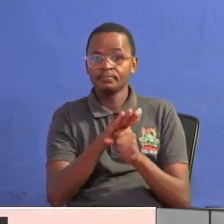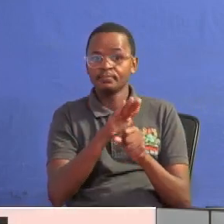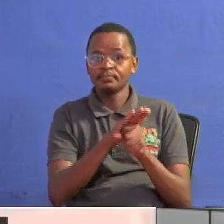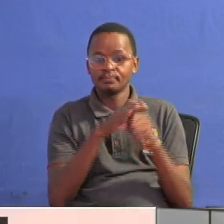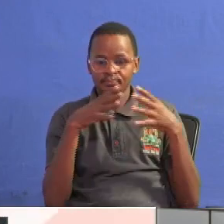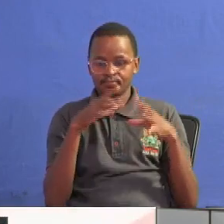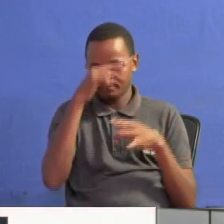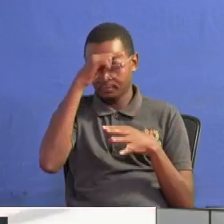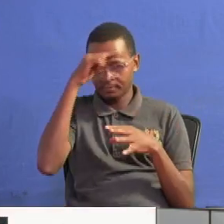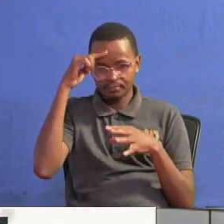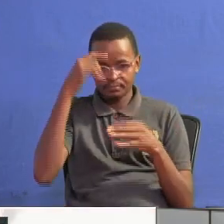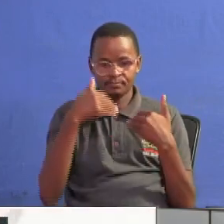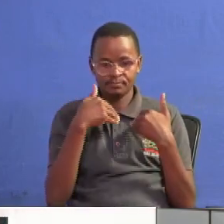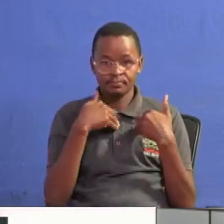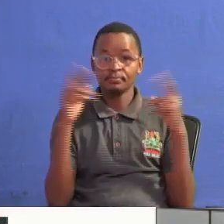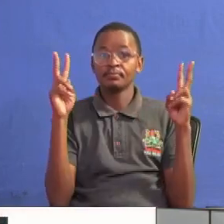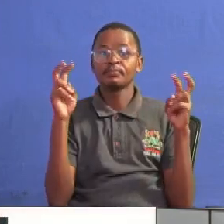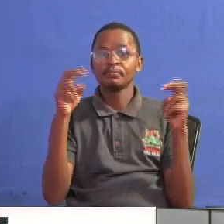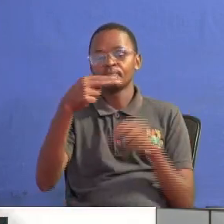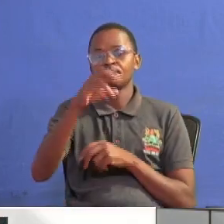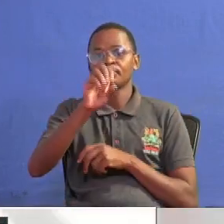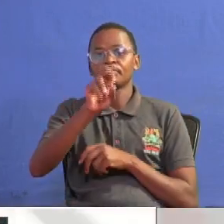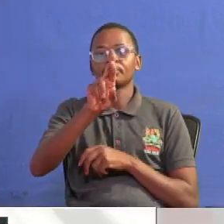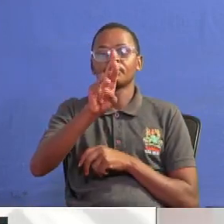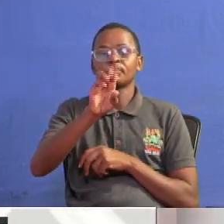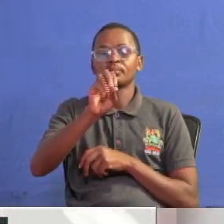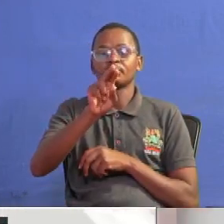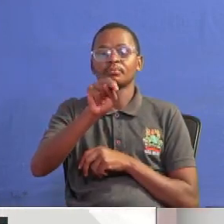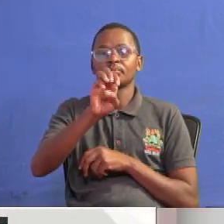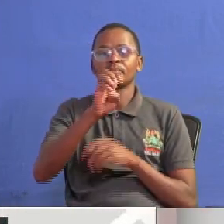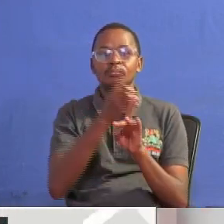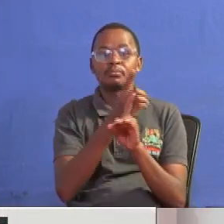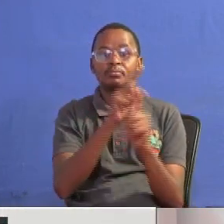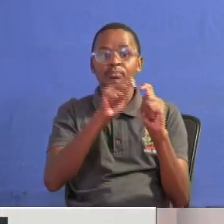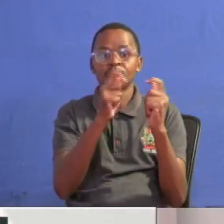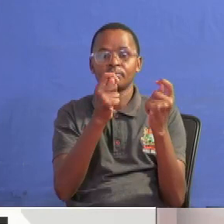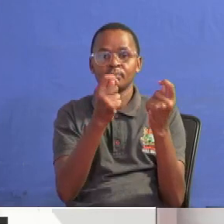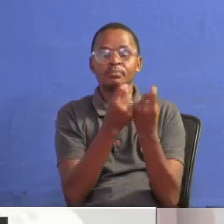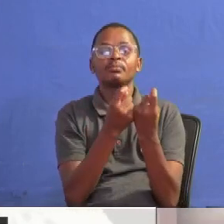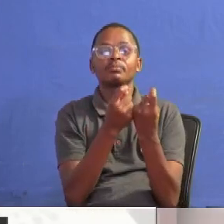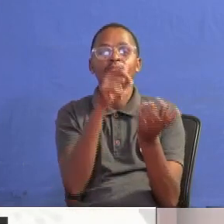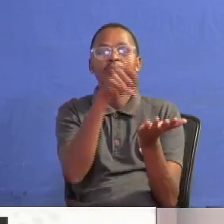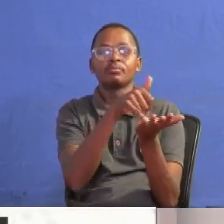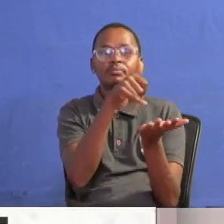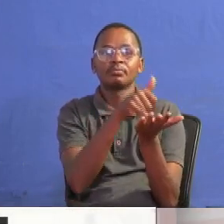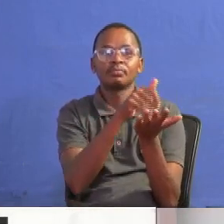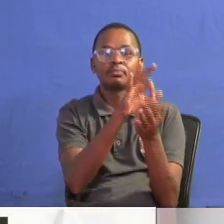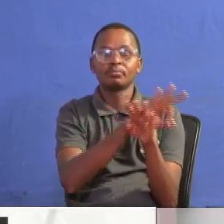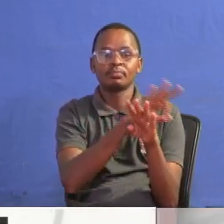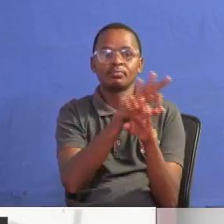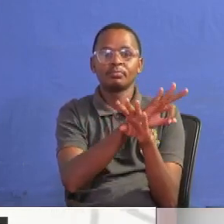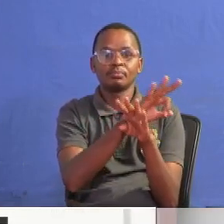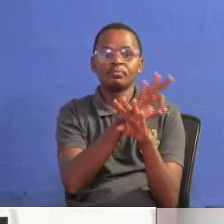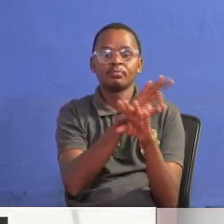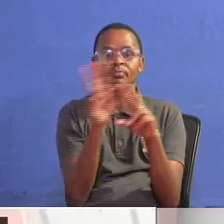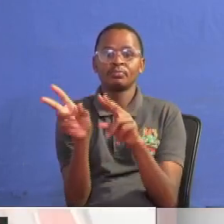these people because then they are having some issues we call hormonal imbalance. There are different types of ovarian cysts, which include functional cysts, which